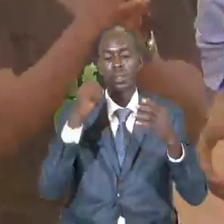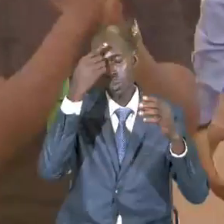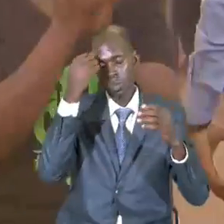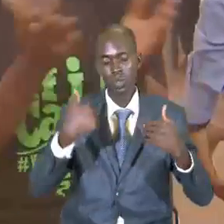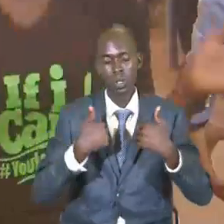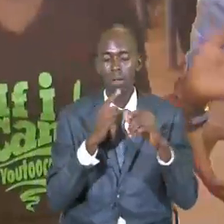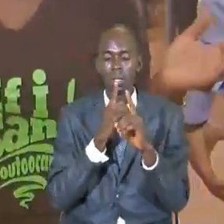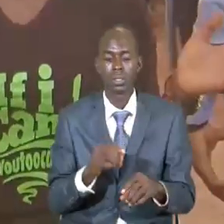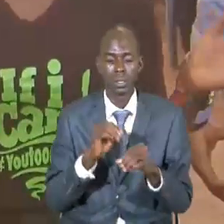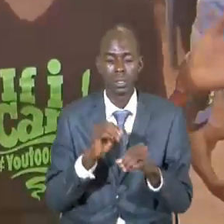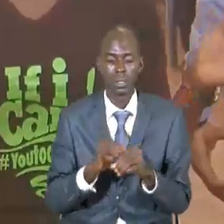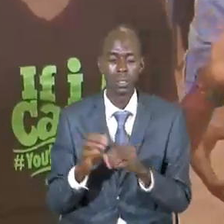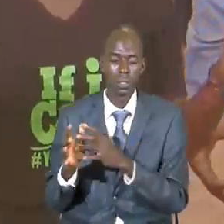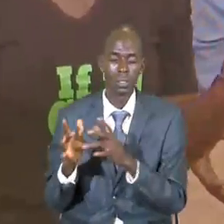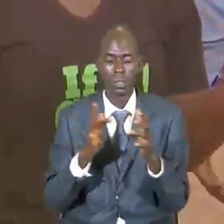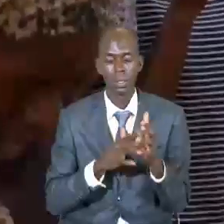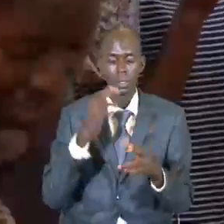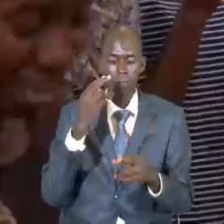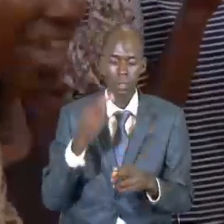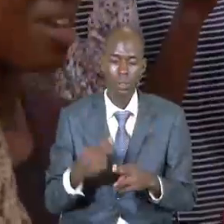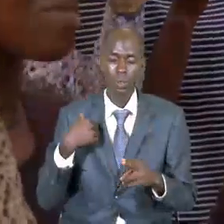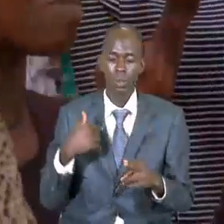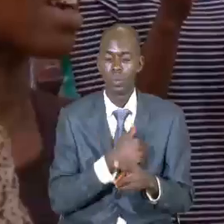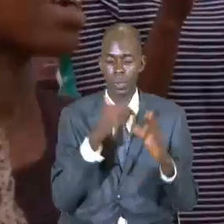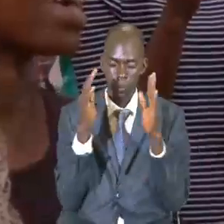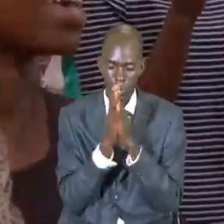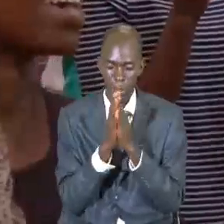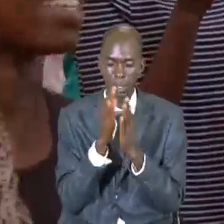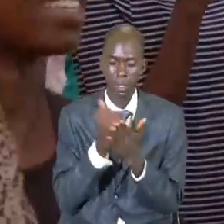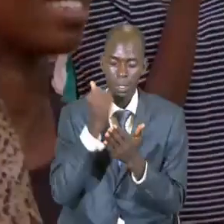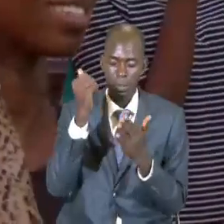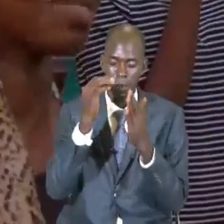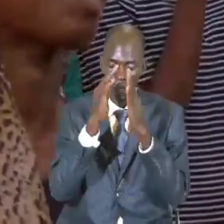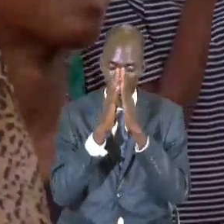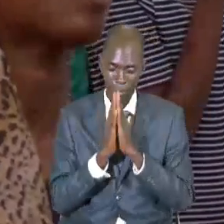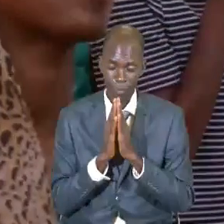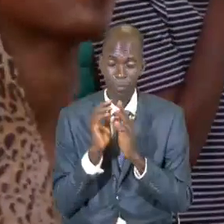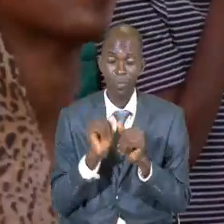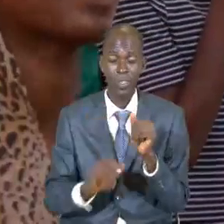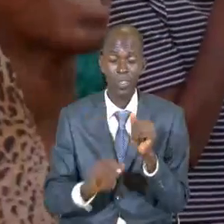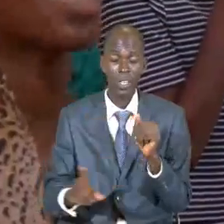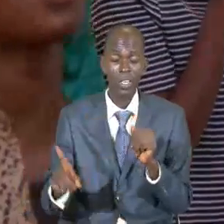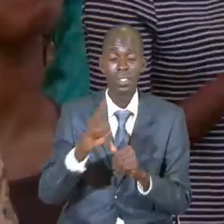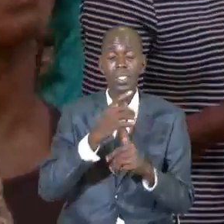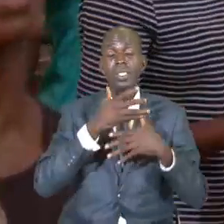In Jesus' name we pray. And everybody shout.